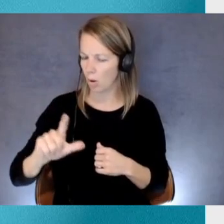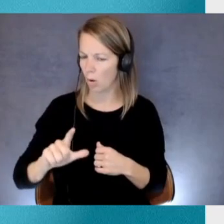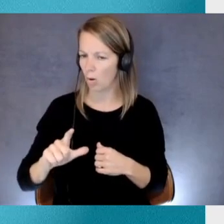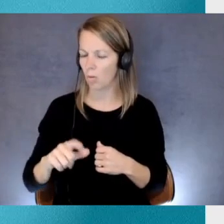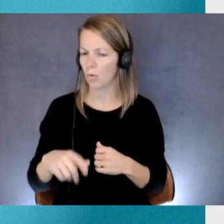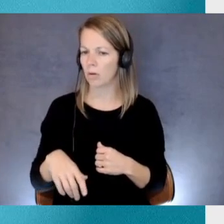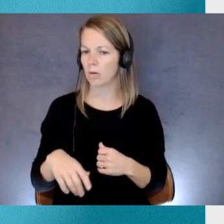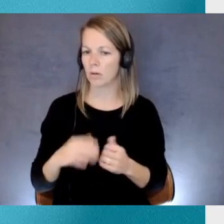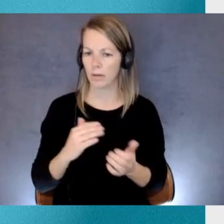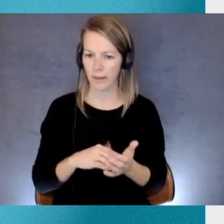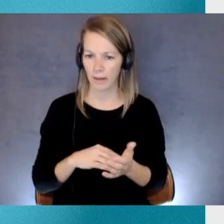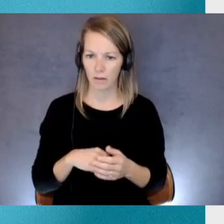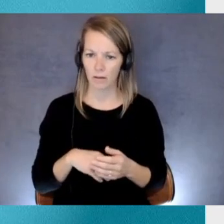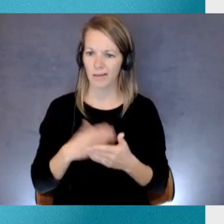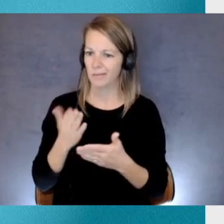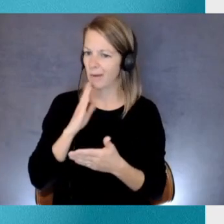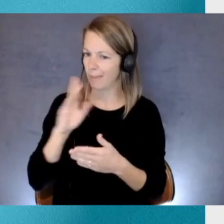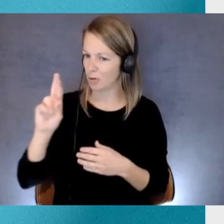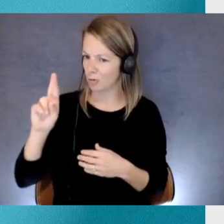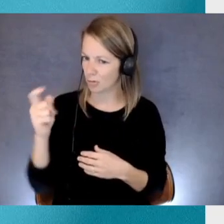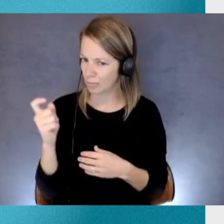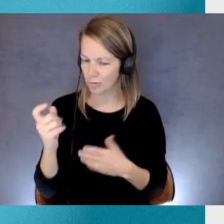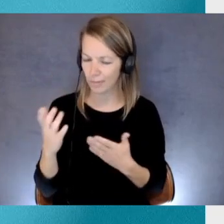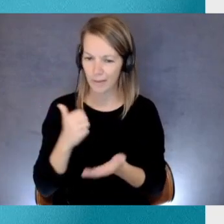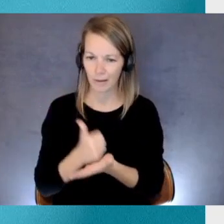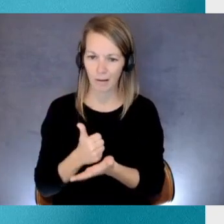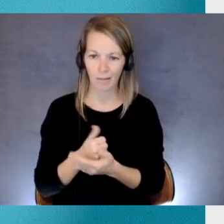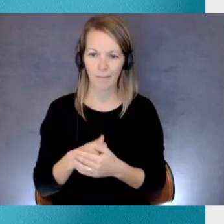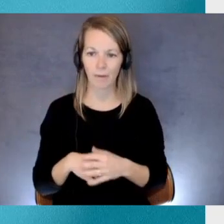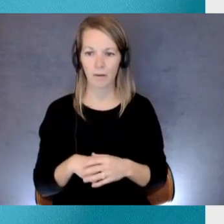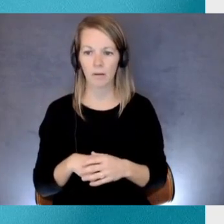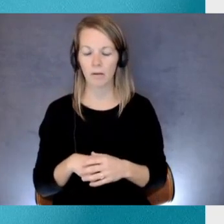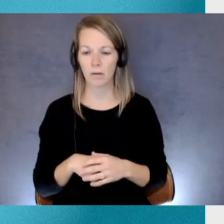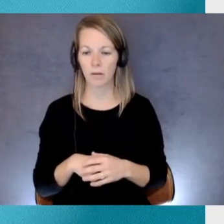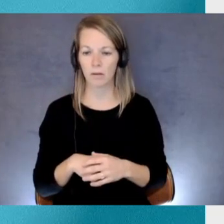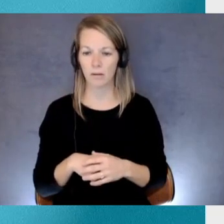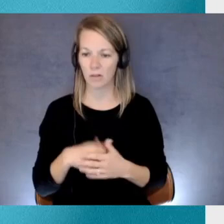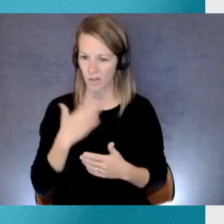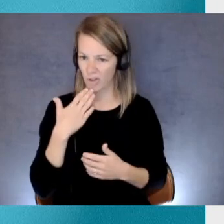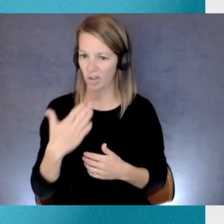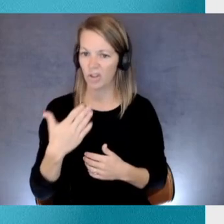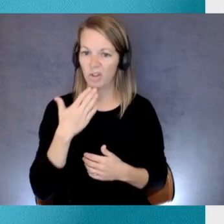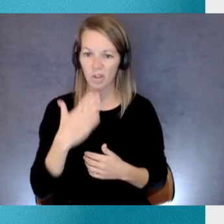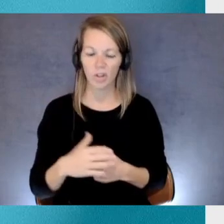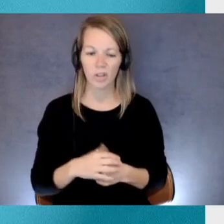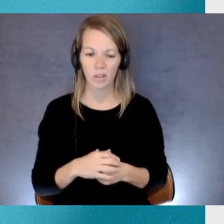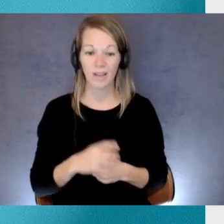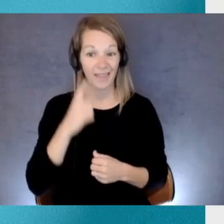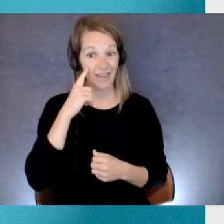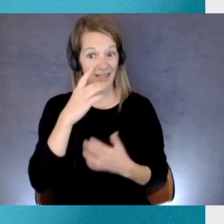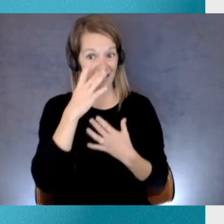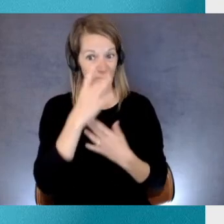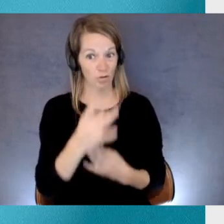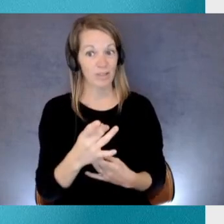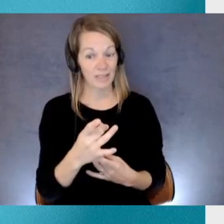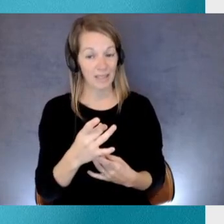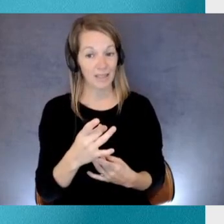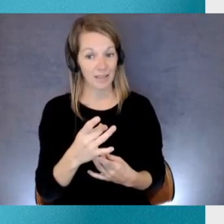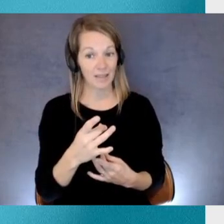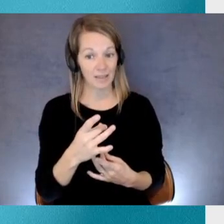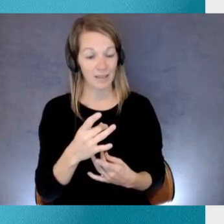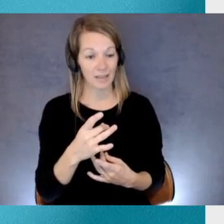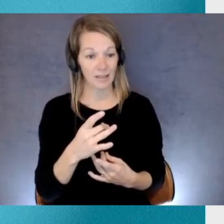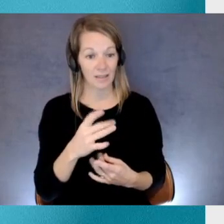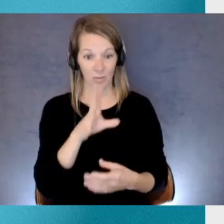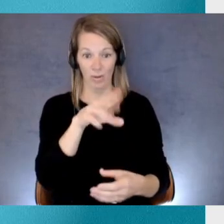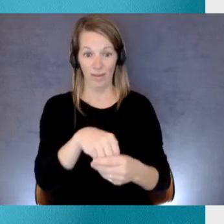Nice. Here's a prescription that might be able to address it. Good. Good. I think it's really interesting that in